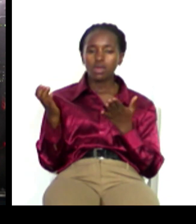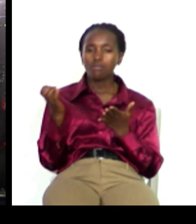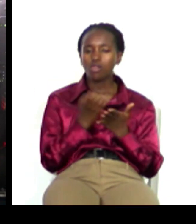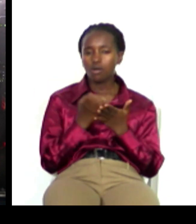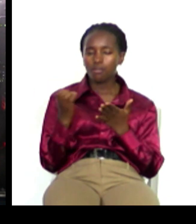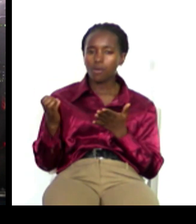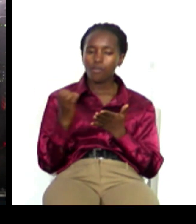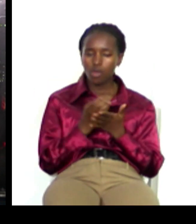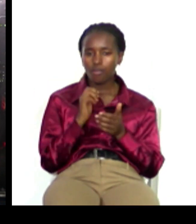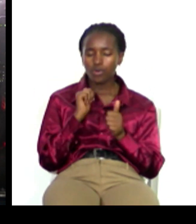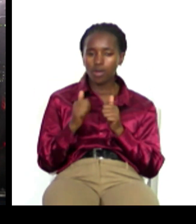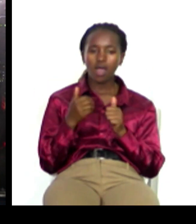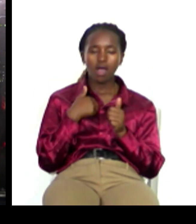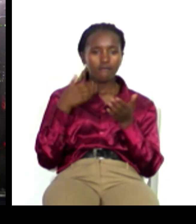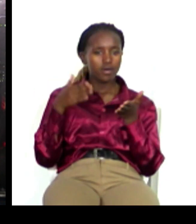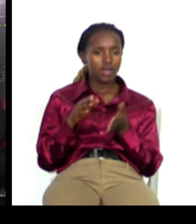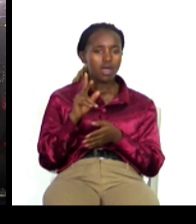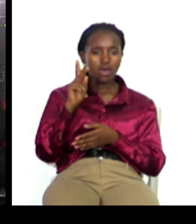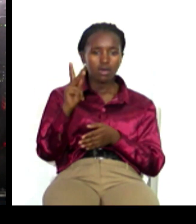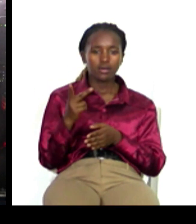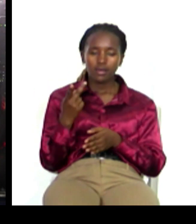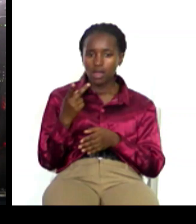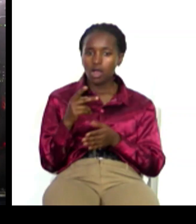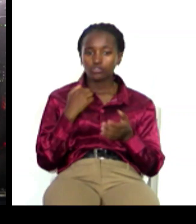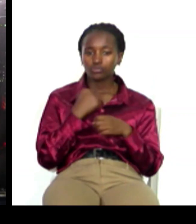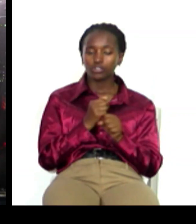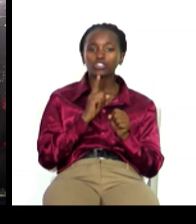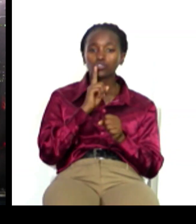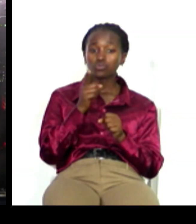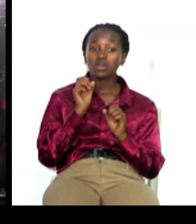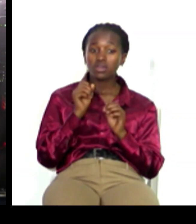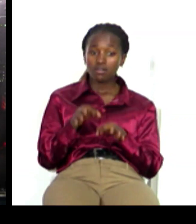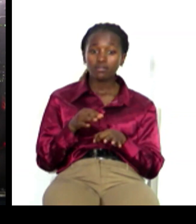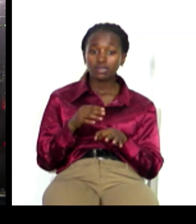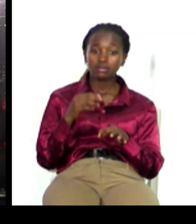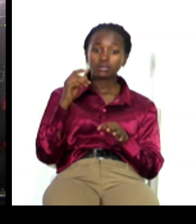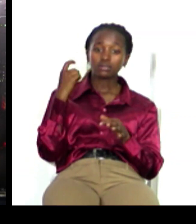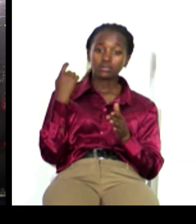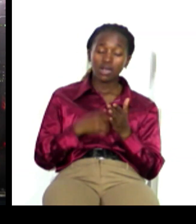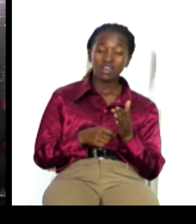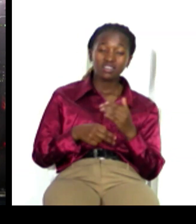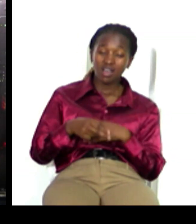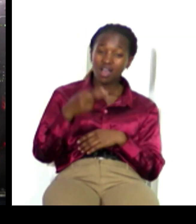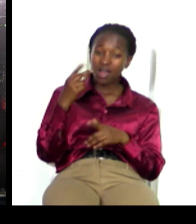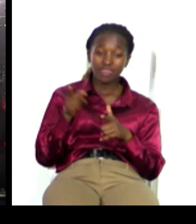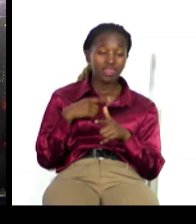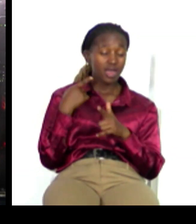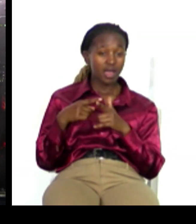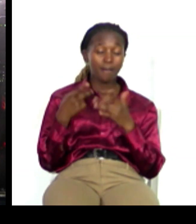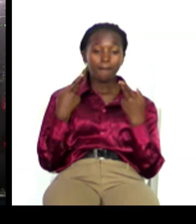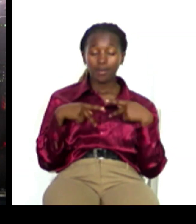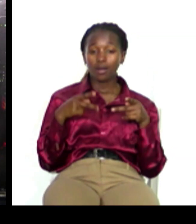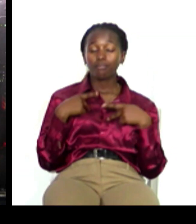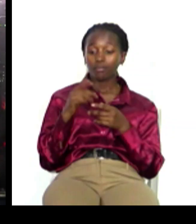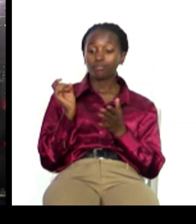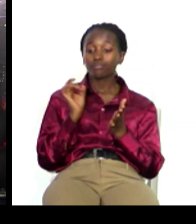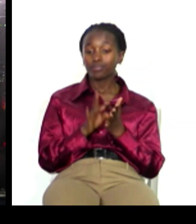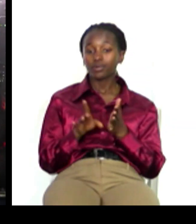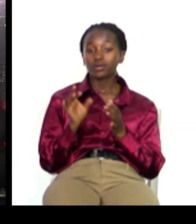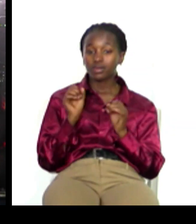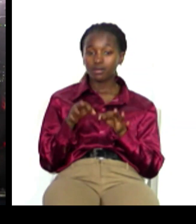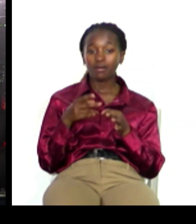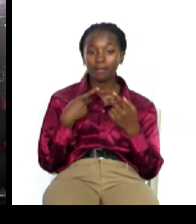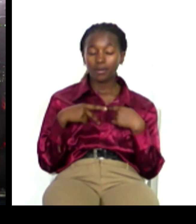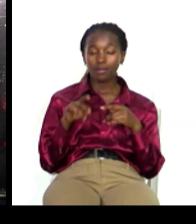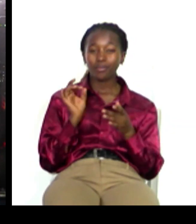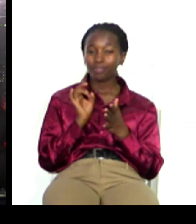be created here in Kenya. But the time that the tax secure high, people will be sacked. Now when wanavutwa kazi, how do you expect them to